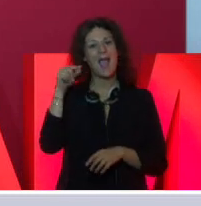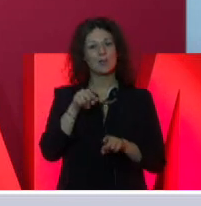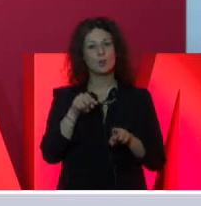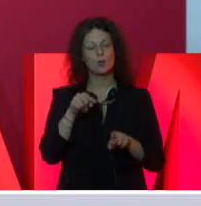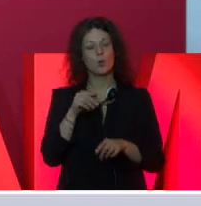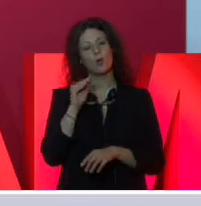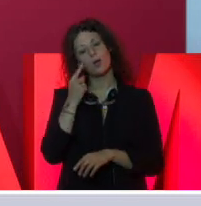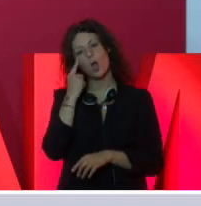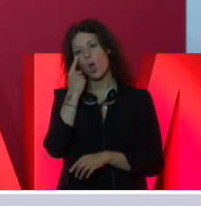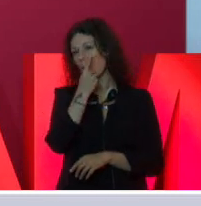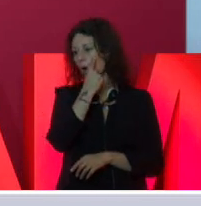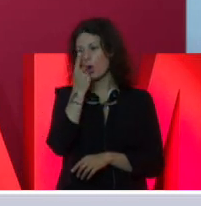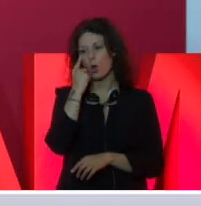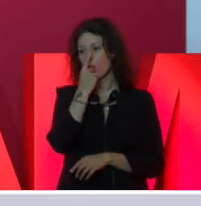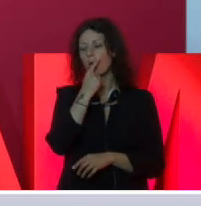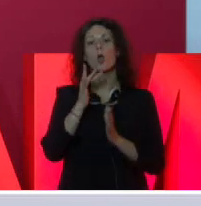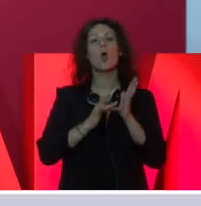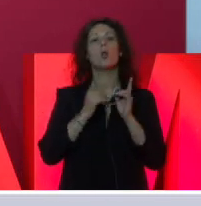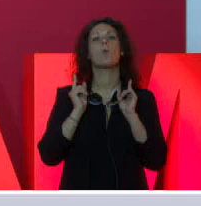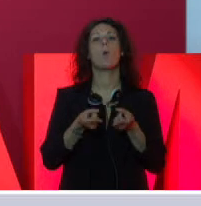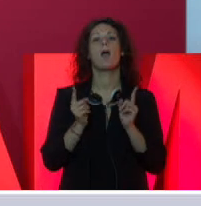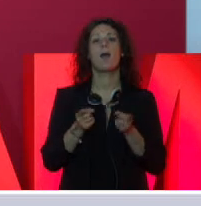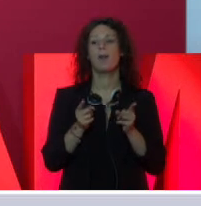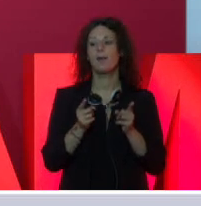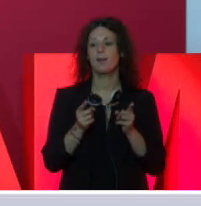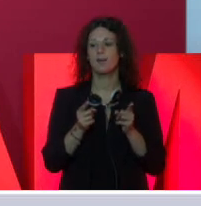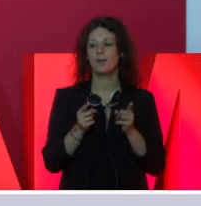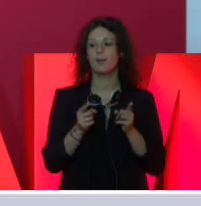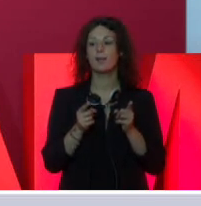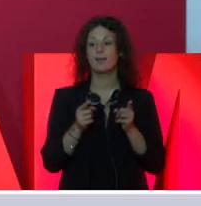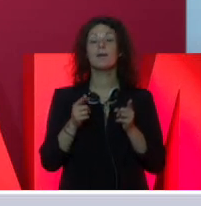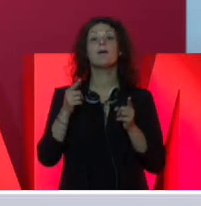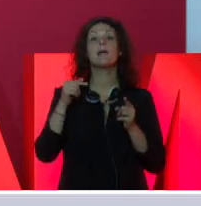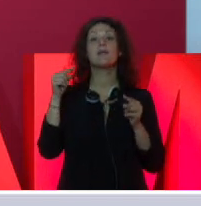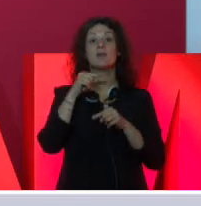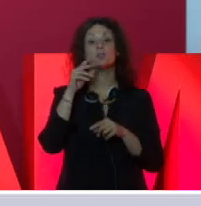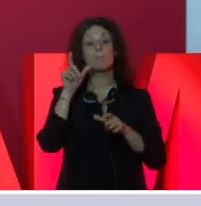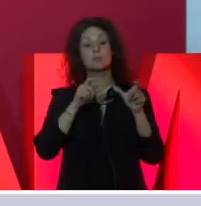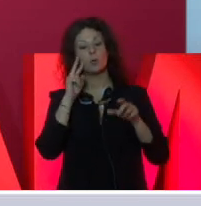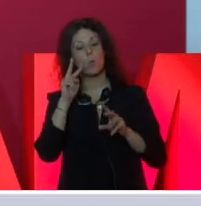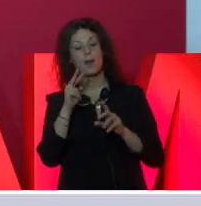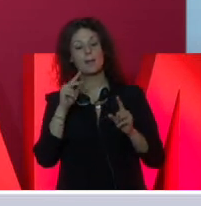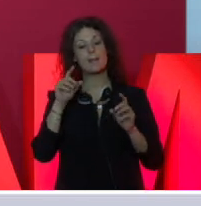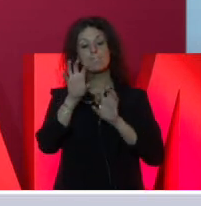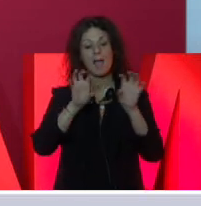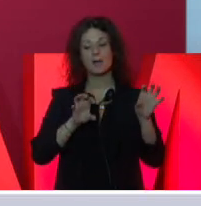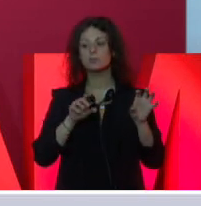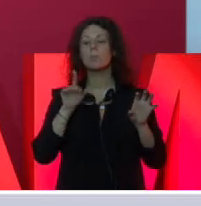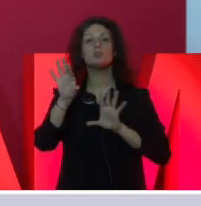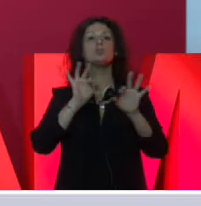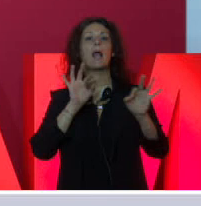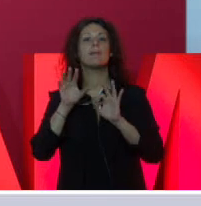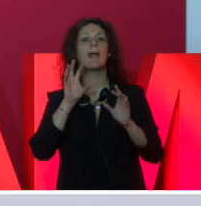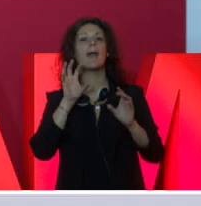The human attention would focus in this part of the picture. Many deep learning machines make a completely different